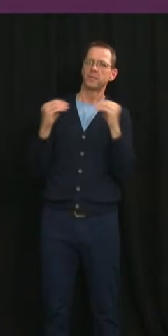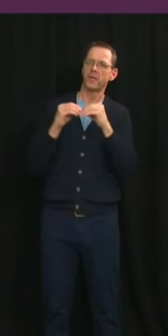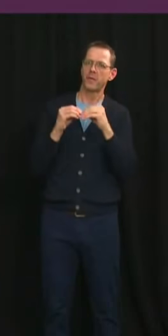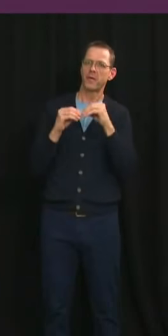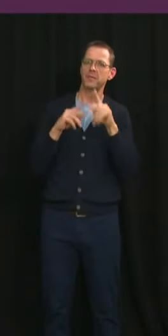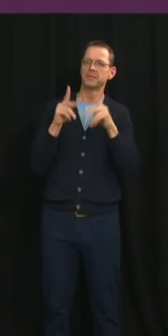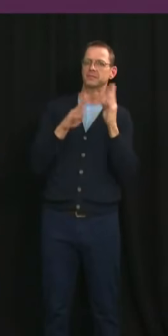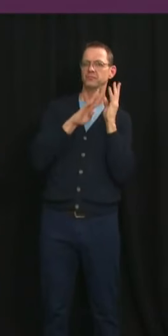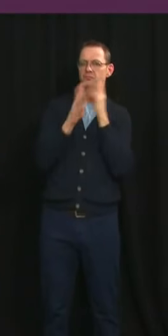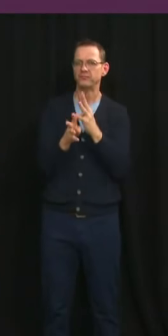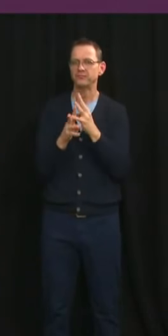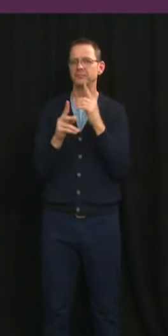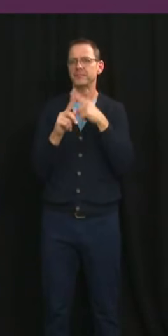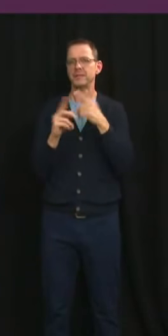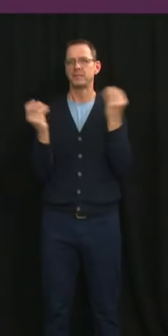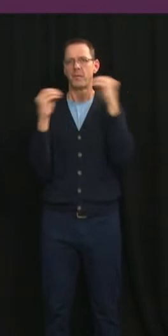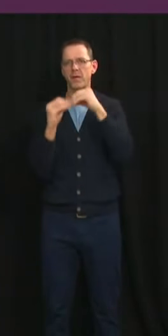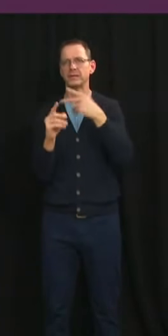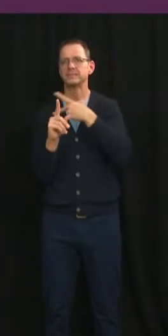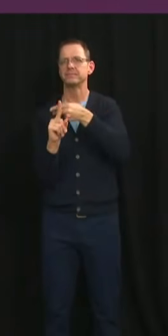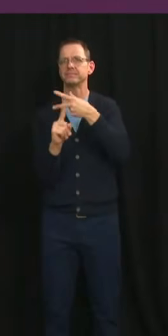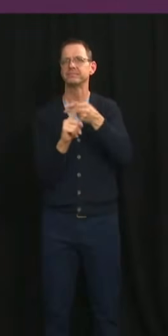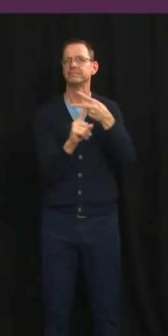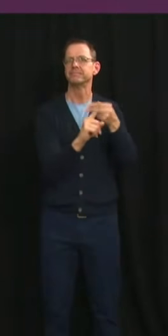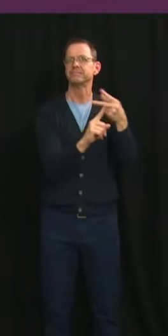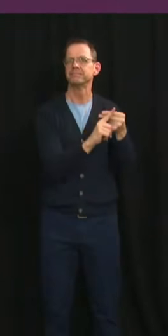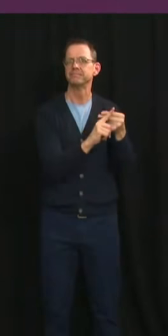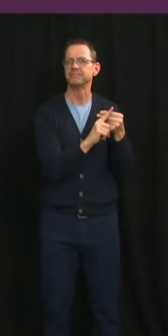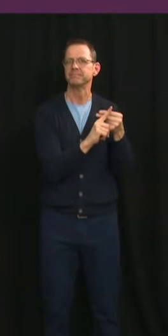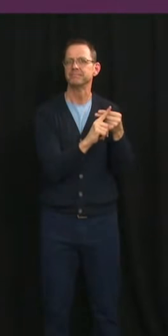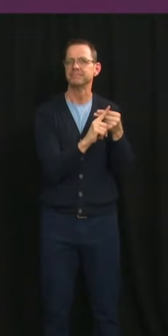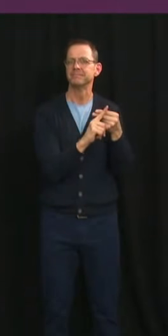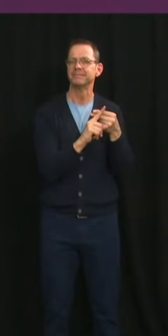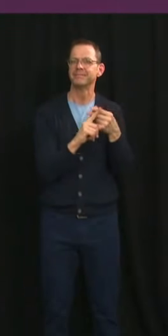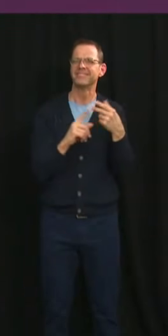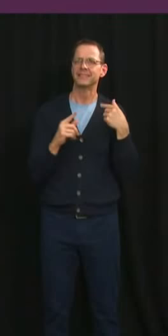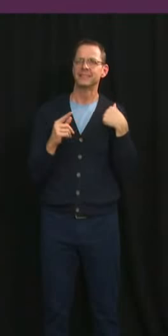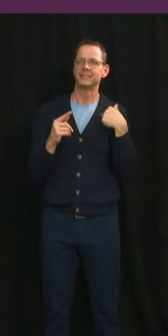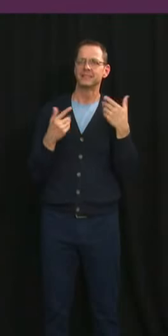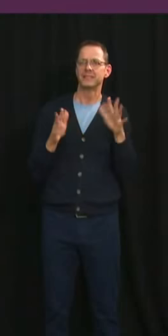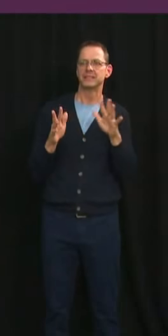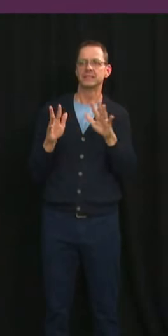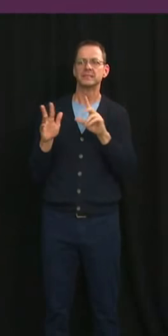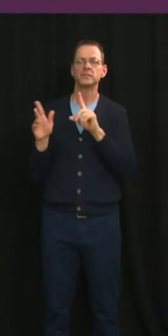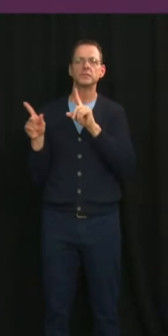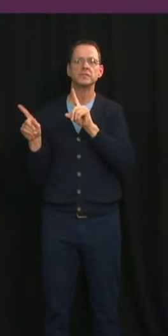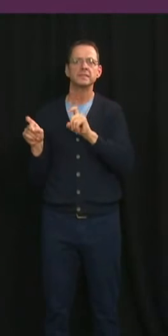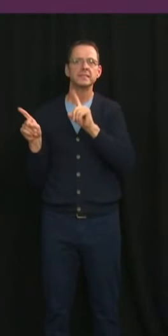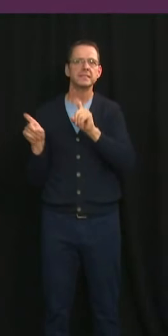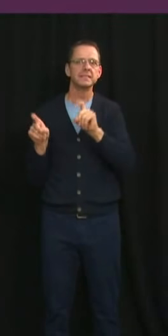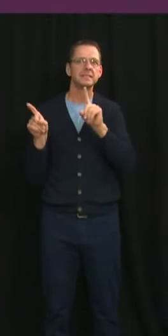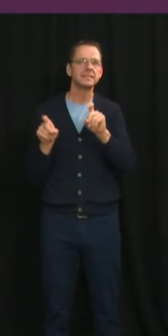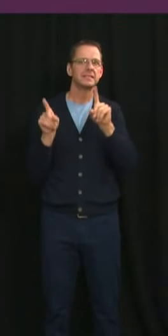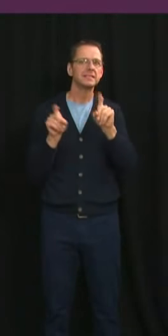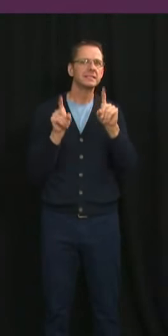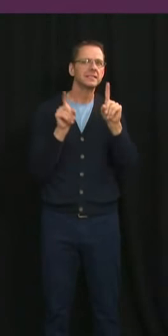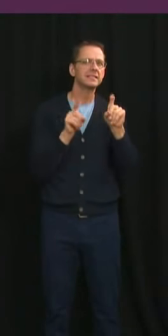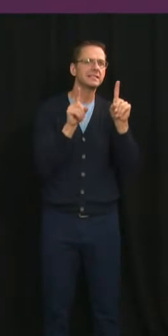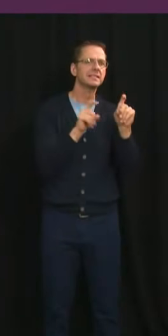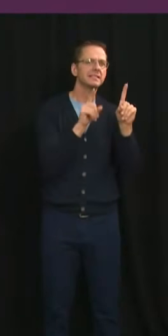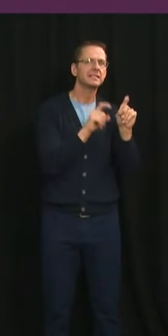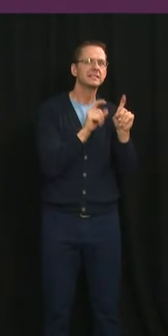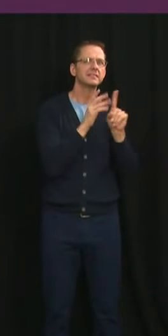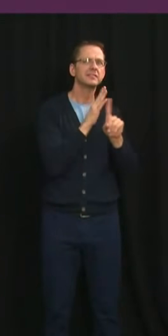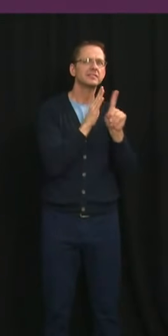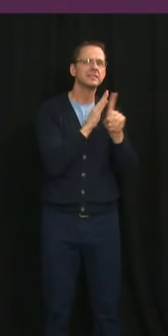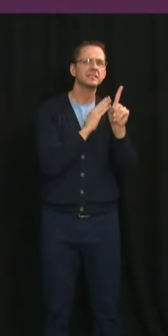the reality is that we're polling on this, and we've actually seen a slight increase in the number of people who say they're willing to get the